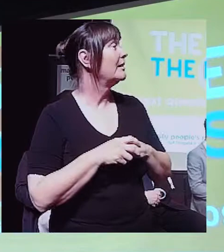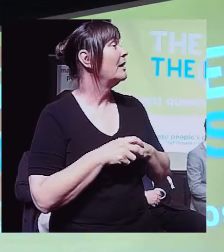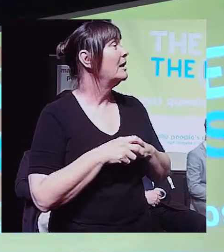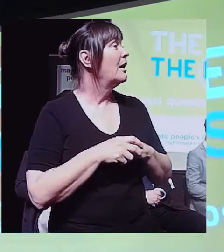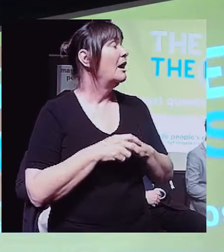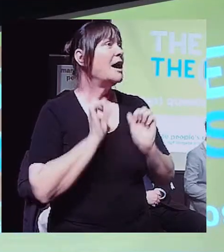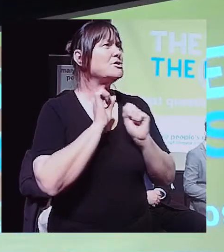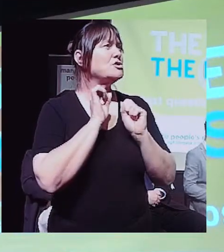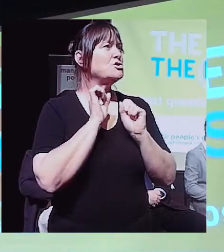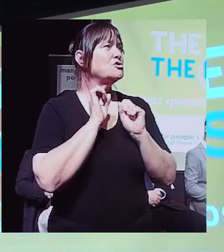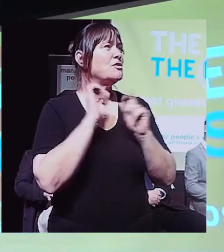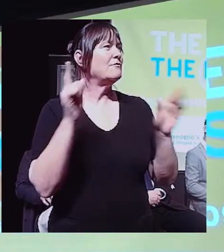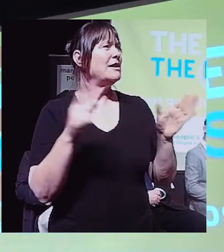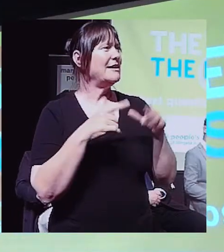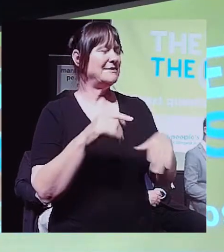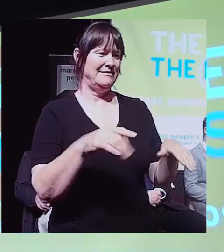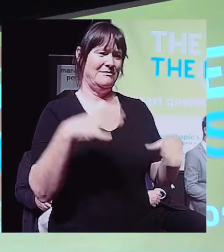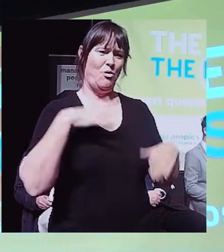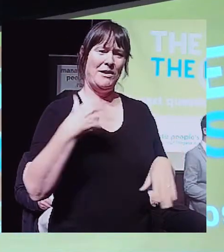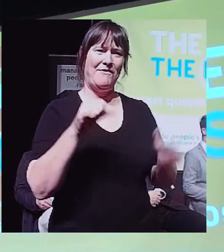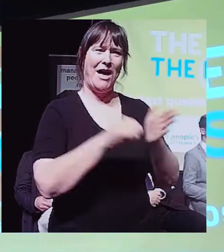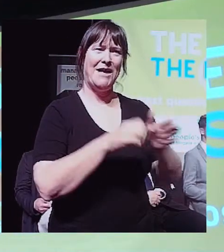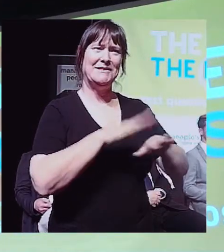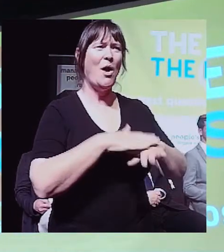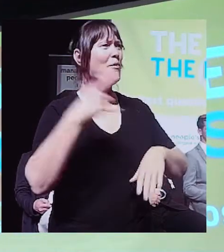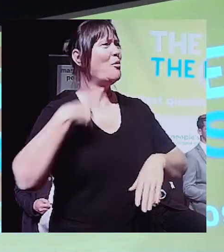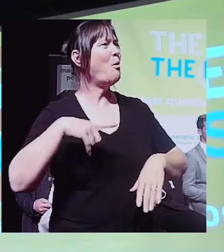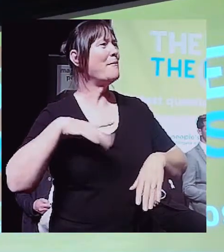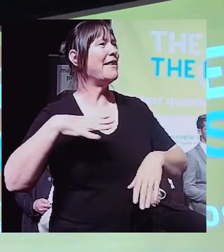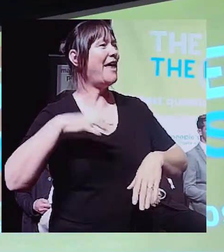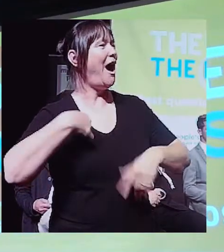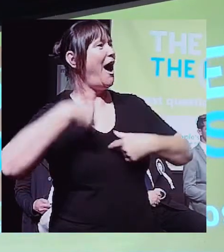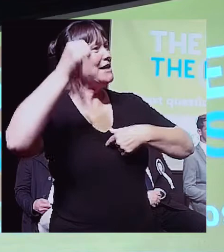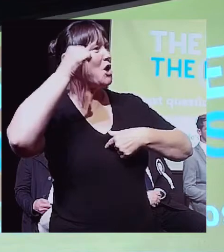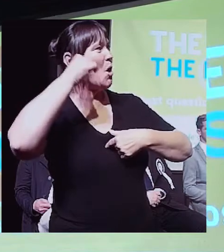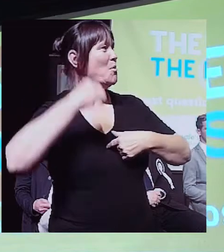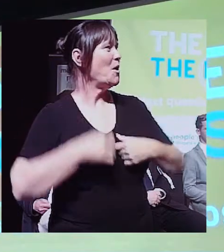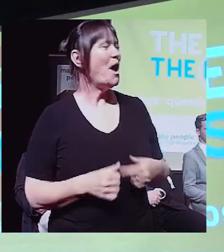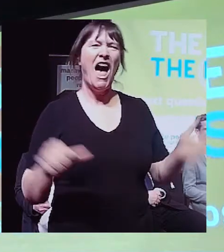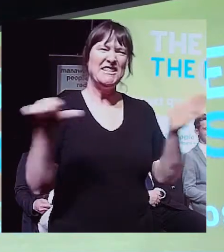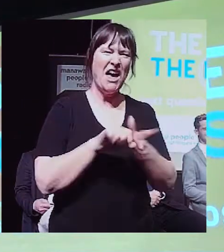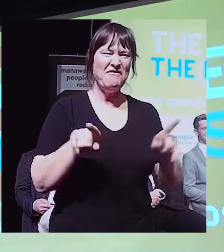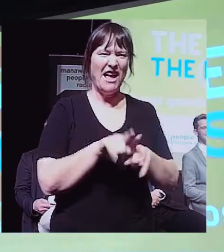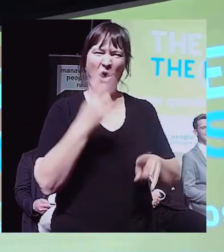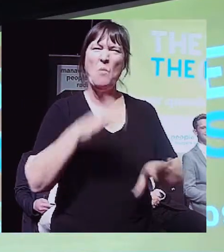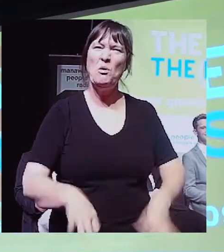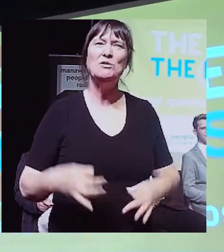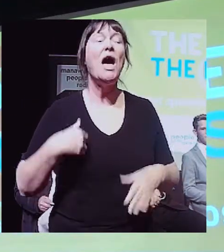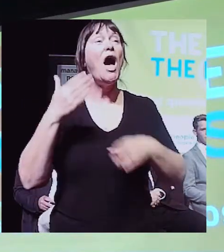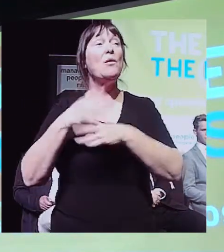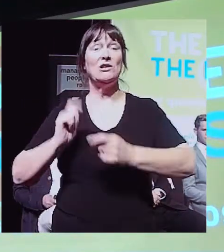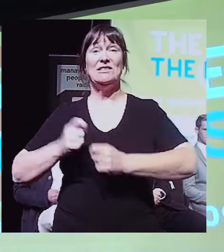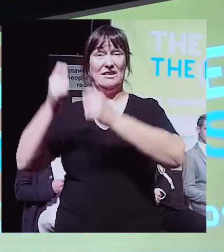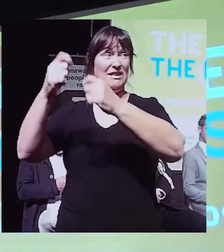really realised that women had such a difficult time. The women that I know that are out there are as tough as old boots. I used to work in the construction